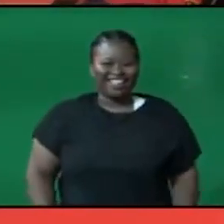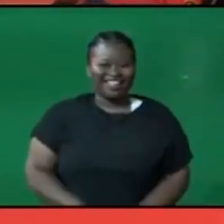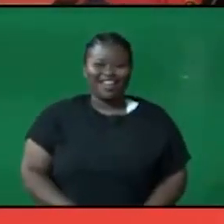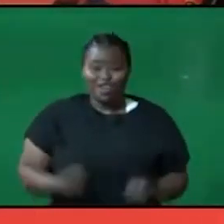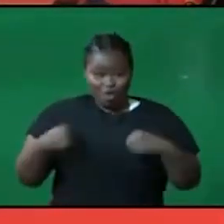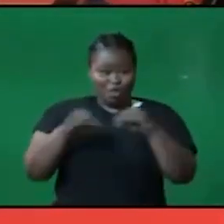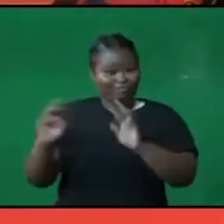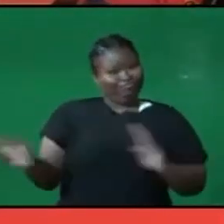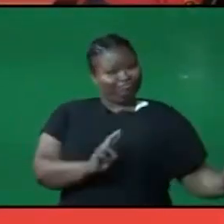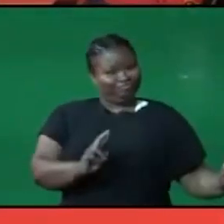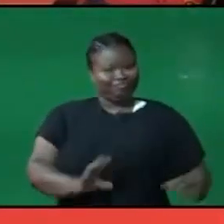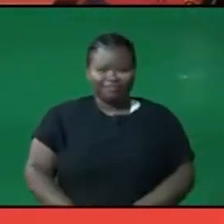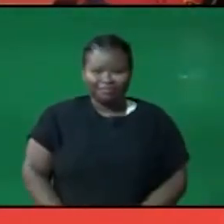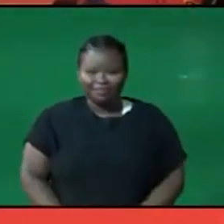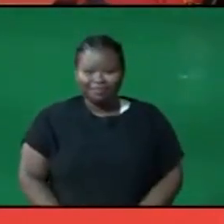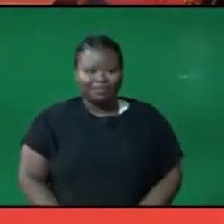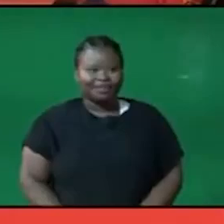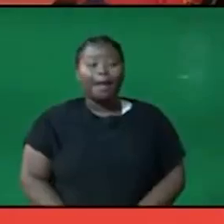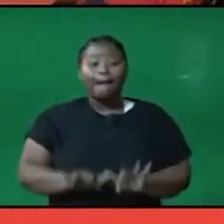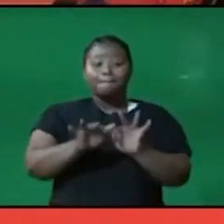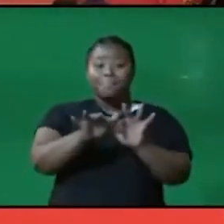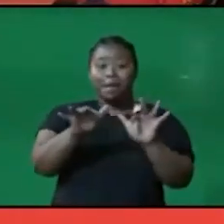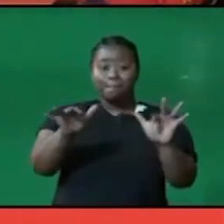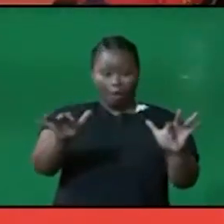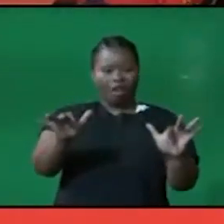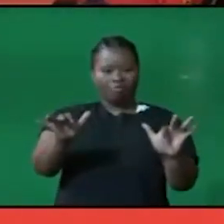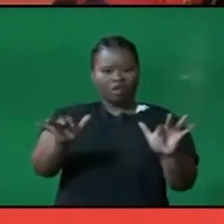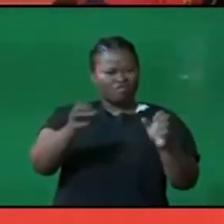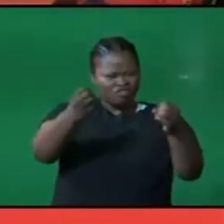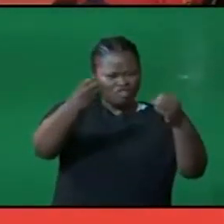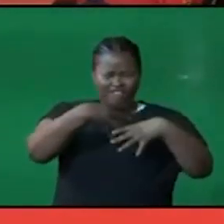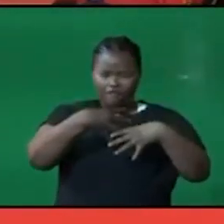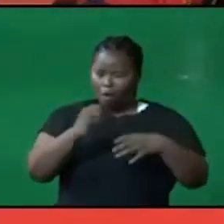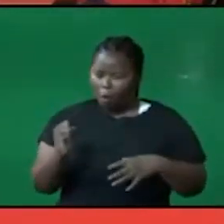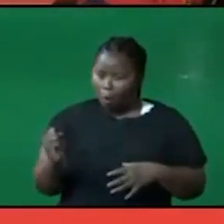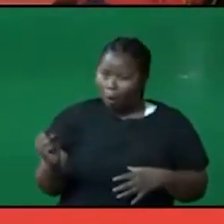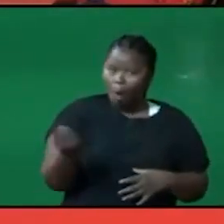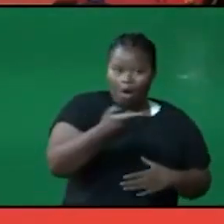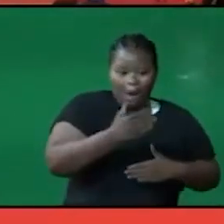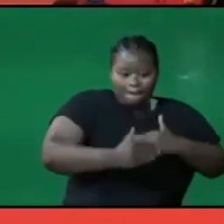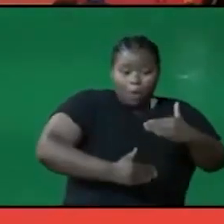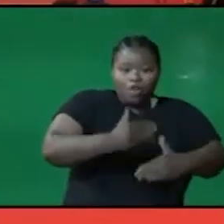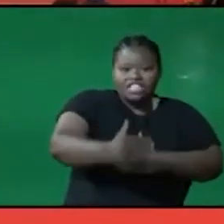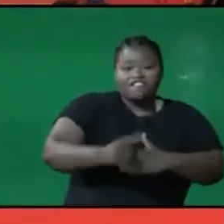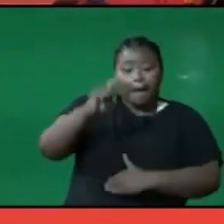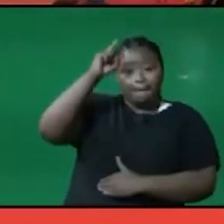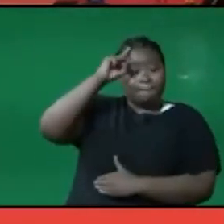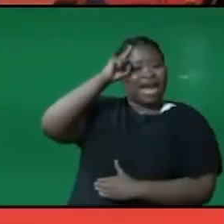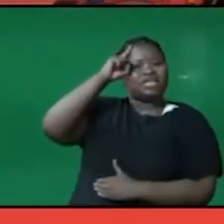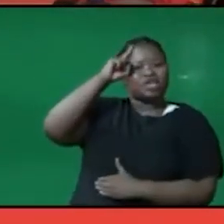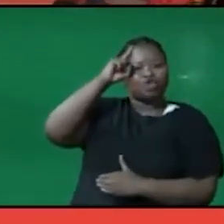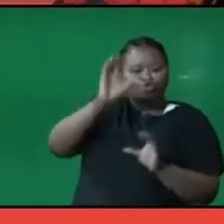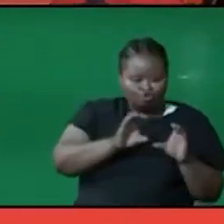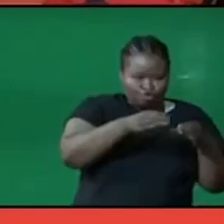we are ready. Our people gave all the progressive black parties majority